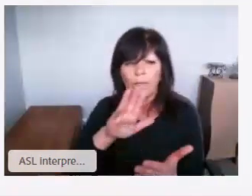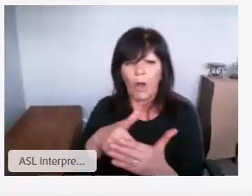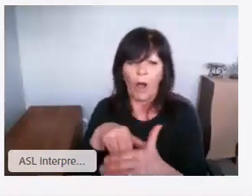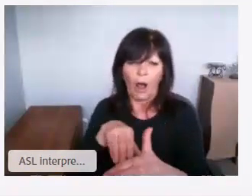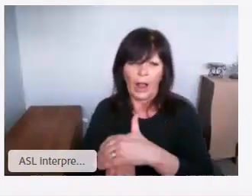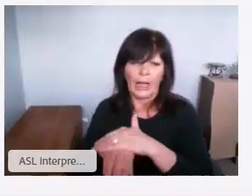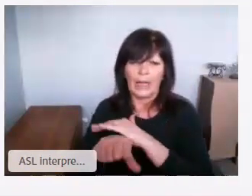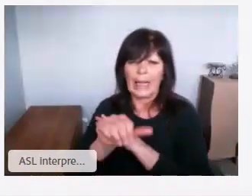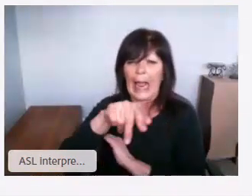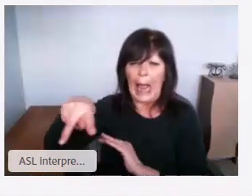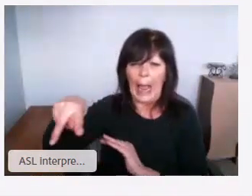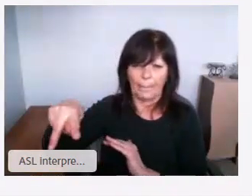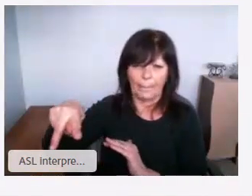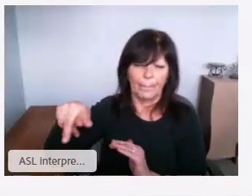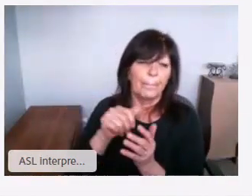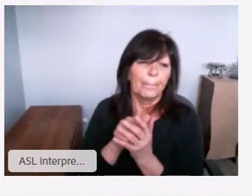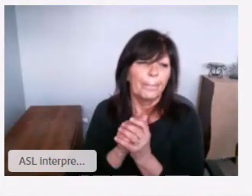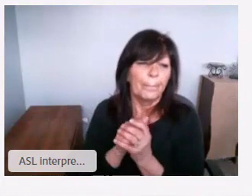in April of